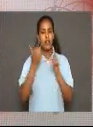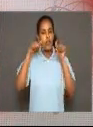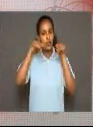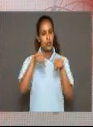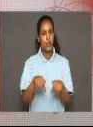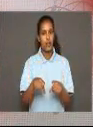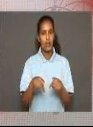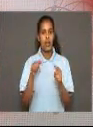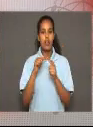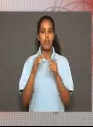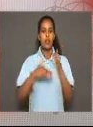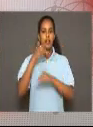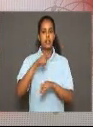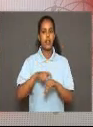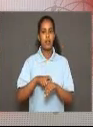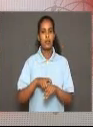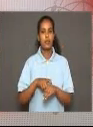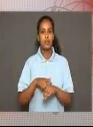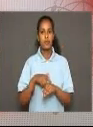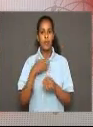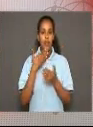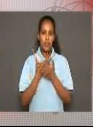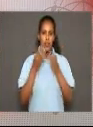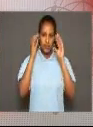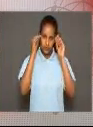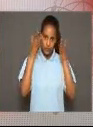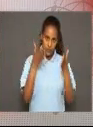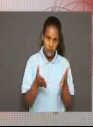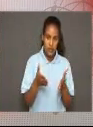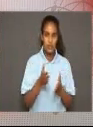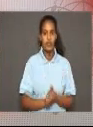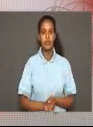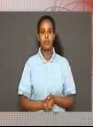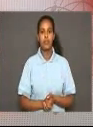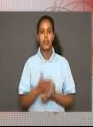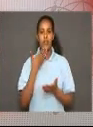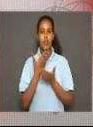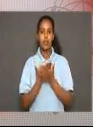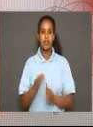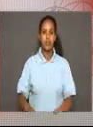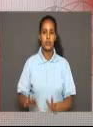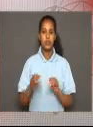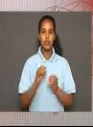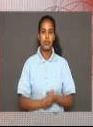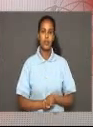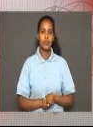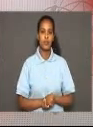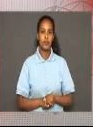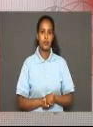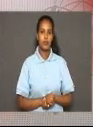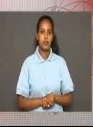today. Until next time, thank you, teacher. Thank you, students.